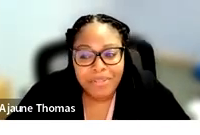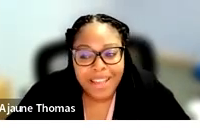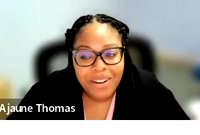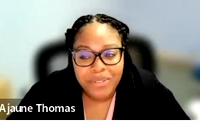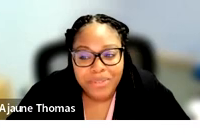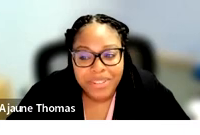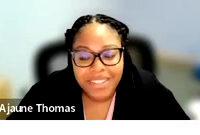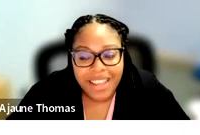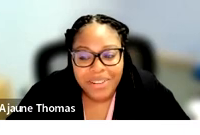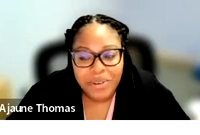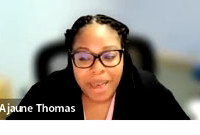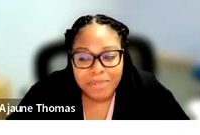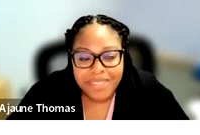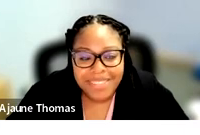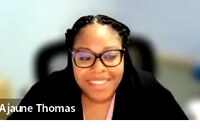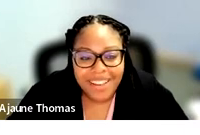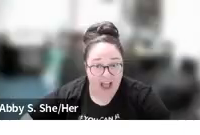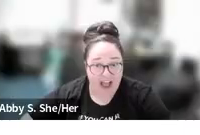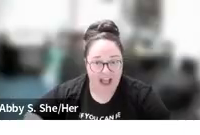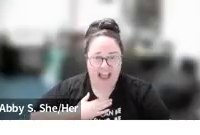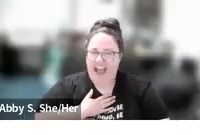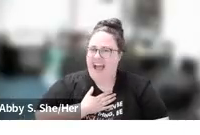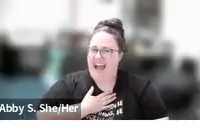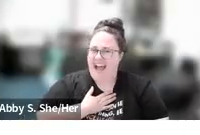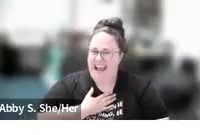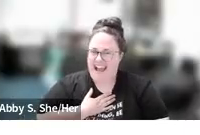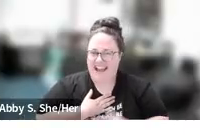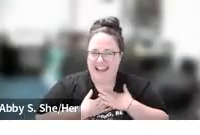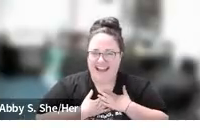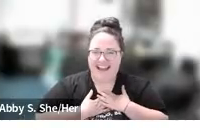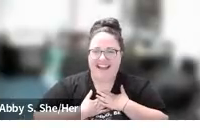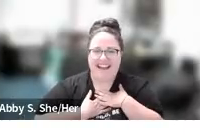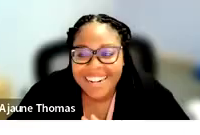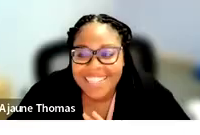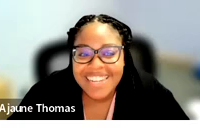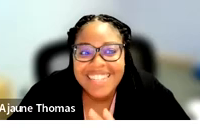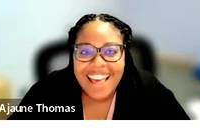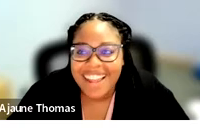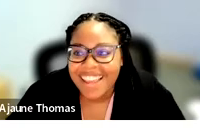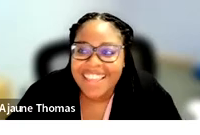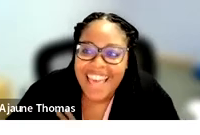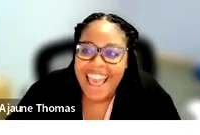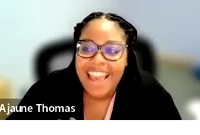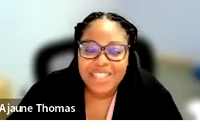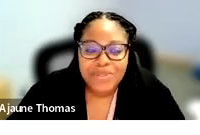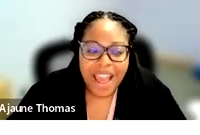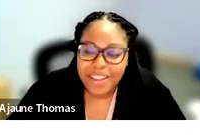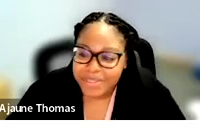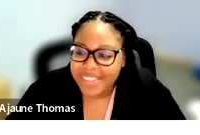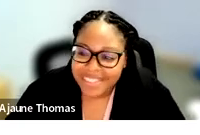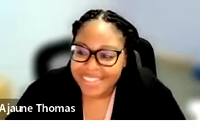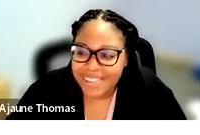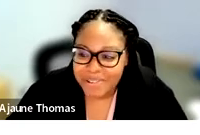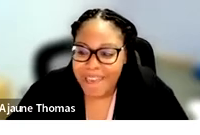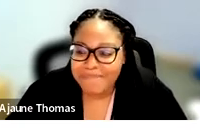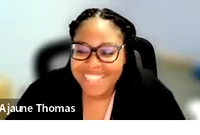Like I don't really like Google Maps, but my partner swears by it and does not like that I do not